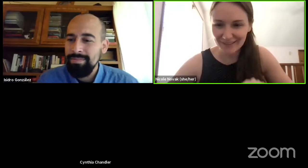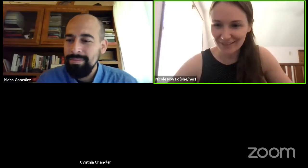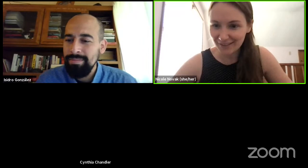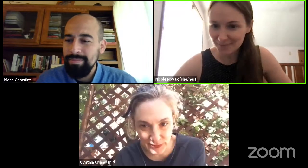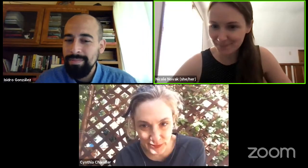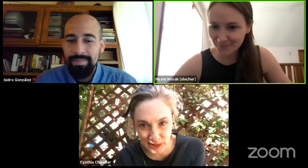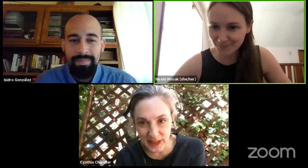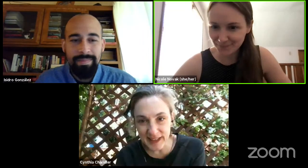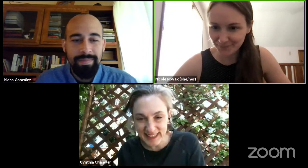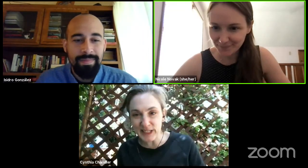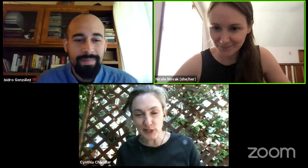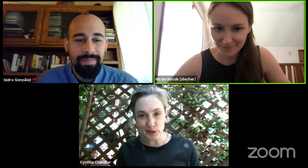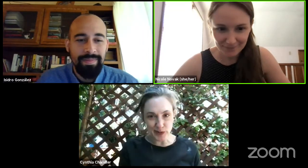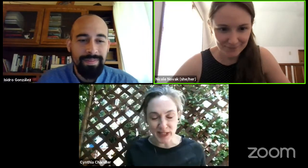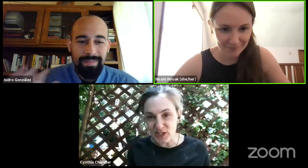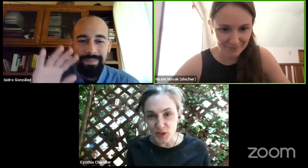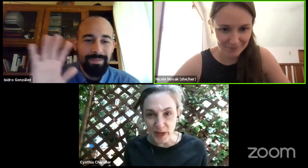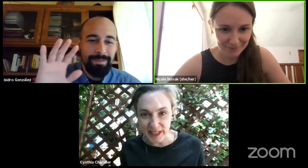hi cynthia